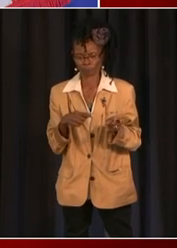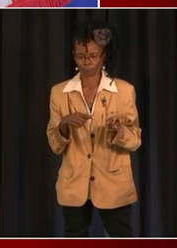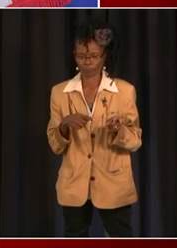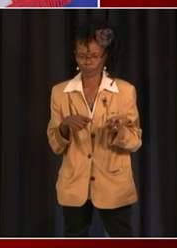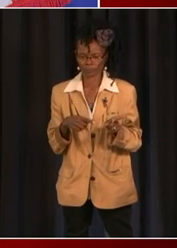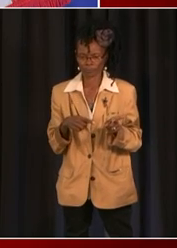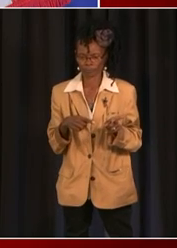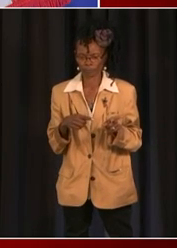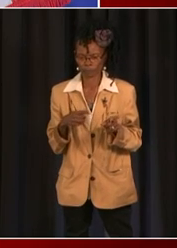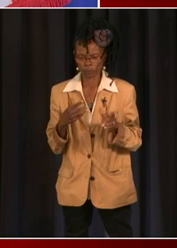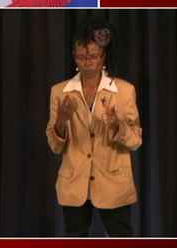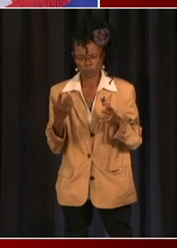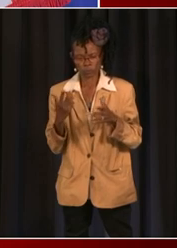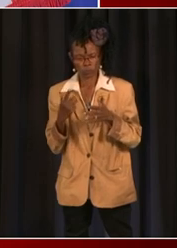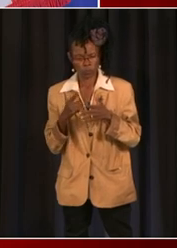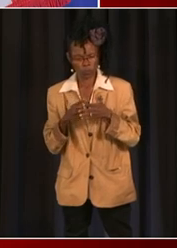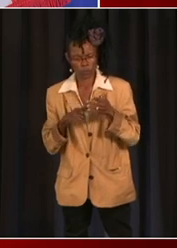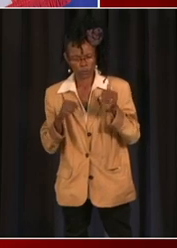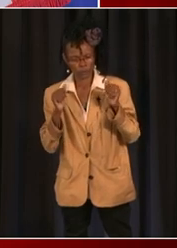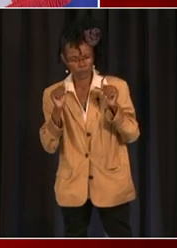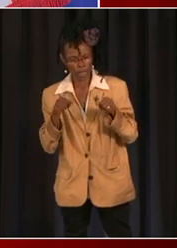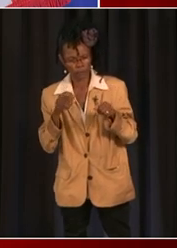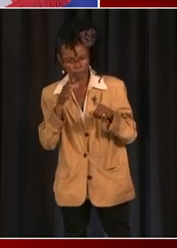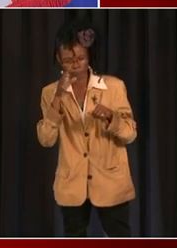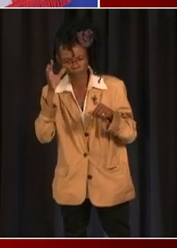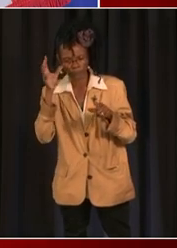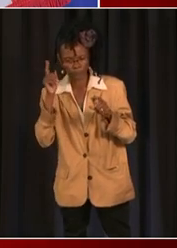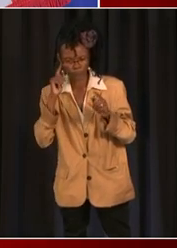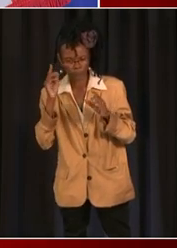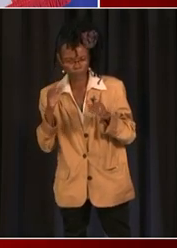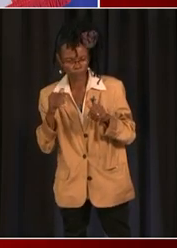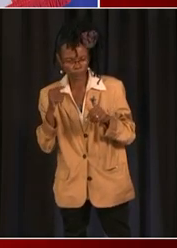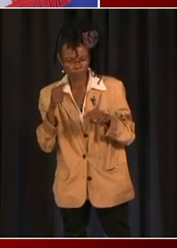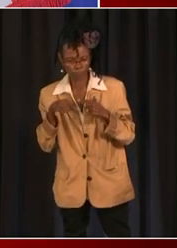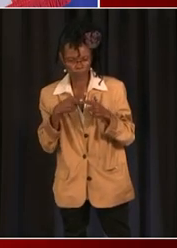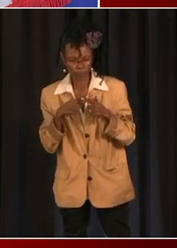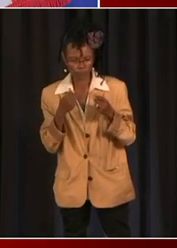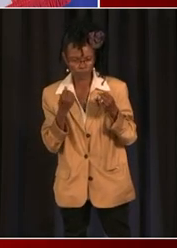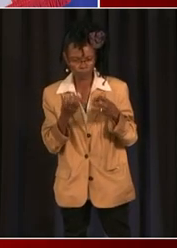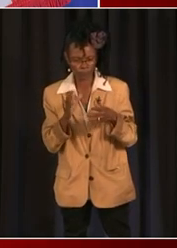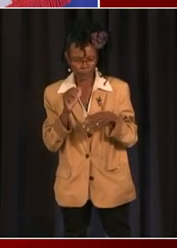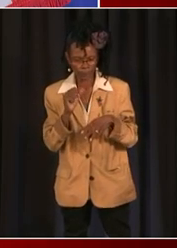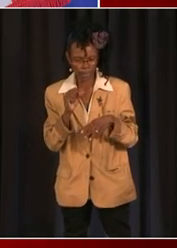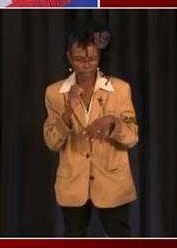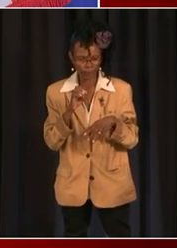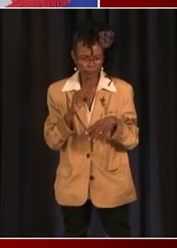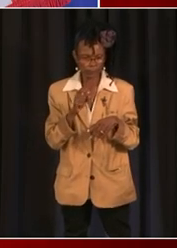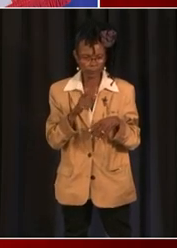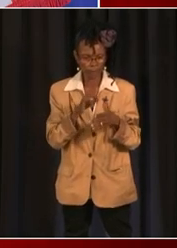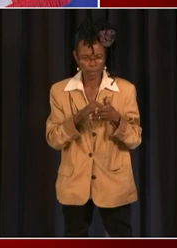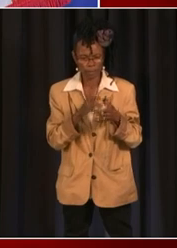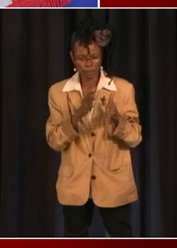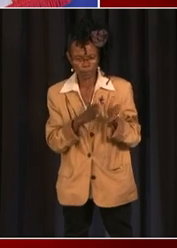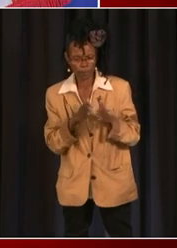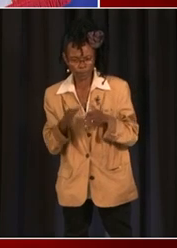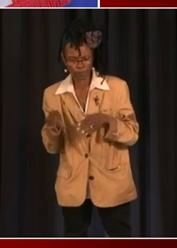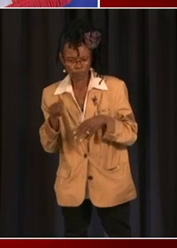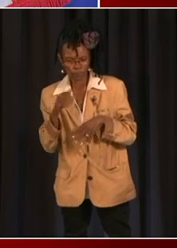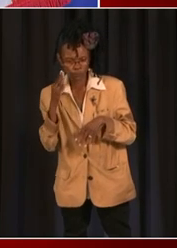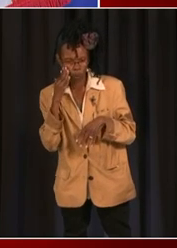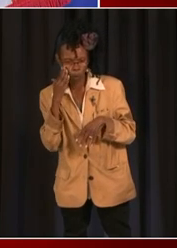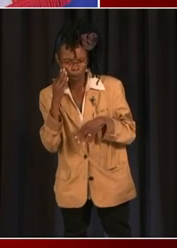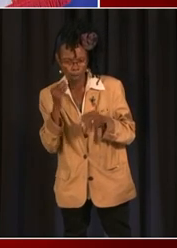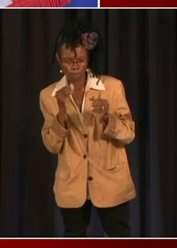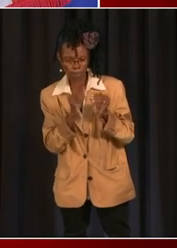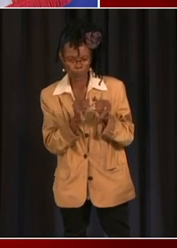reasonably expect in terms of cases, and sort of what is the school system preparing for? Like, how will you know if there are more coronavirus